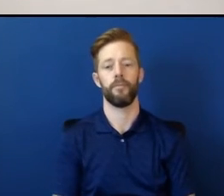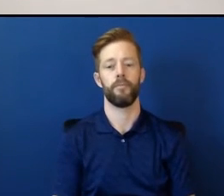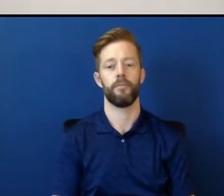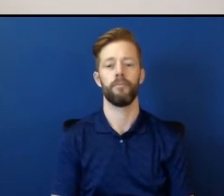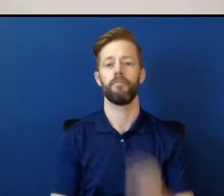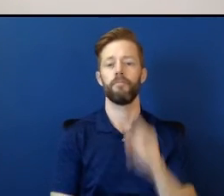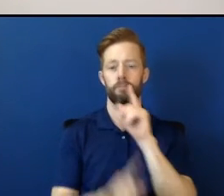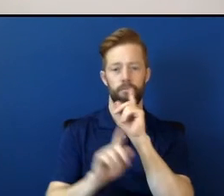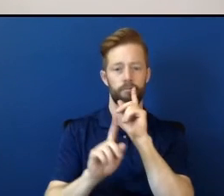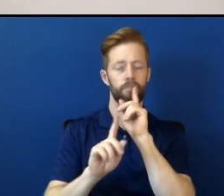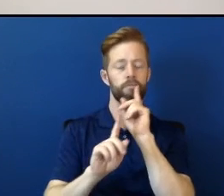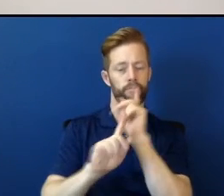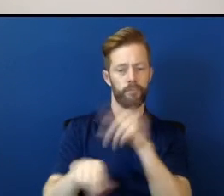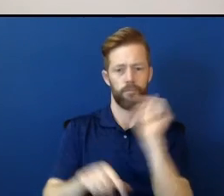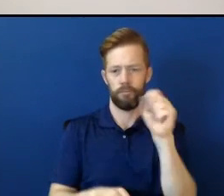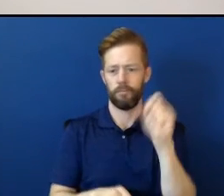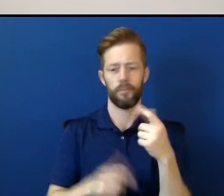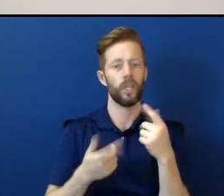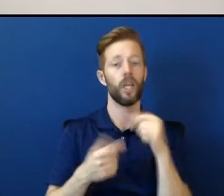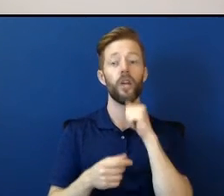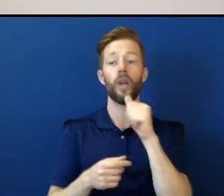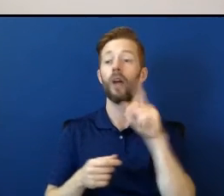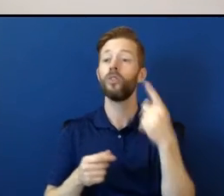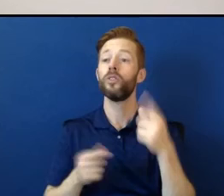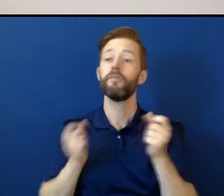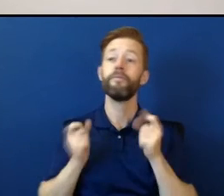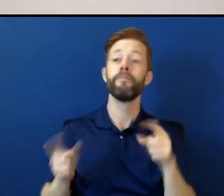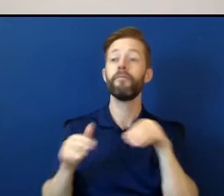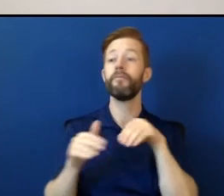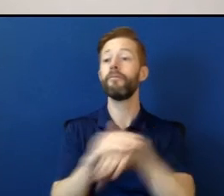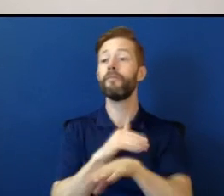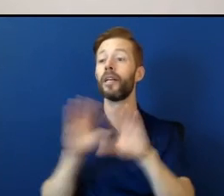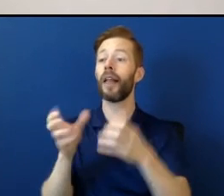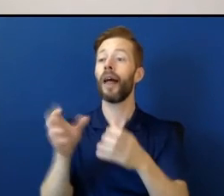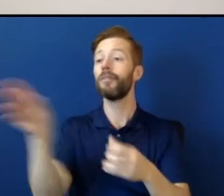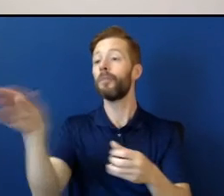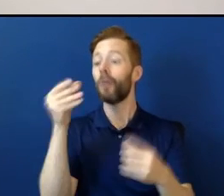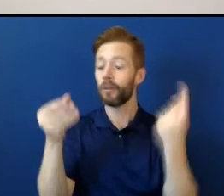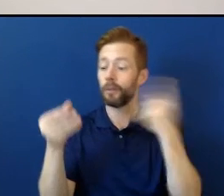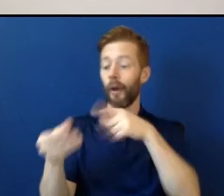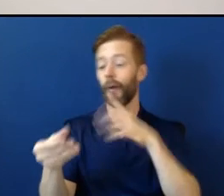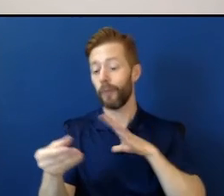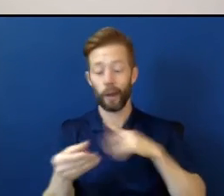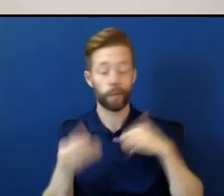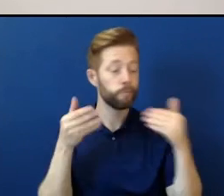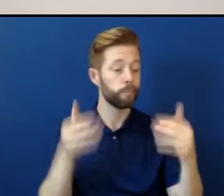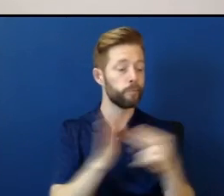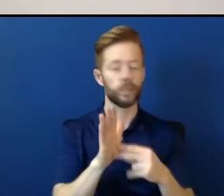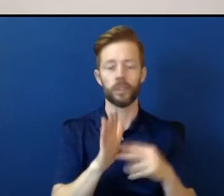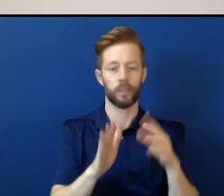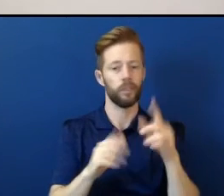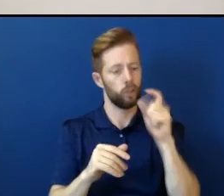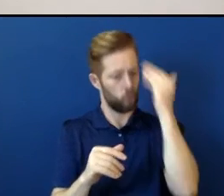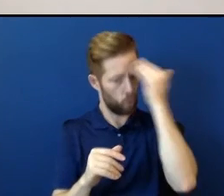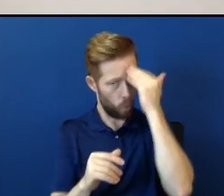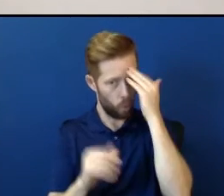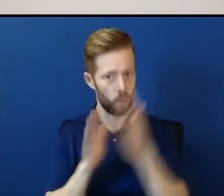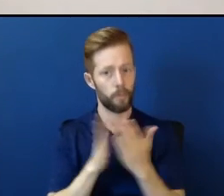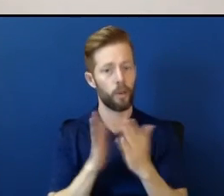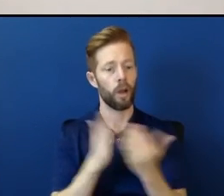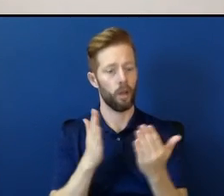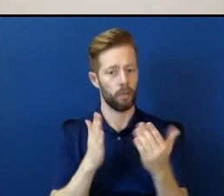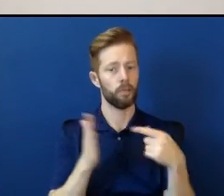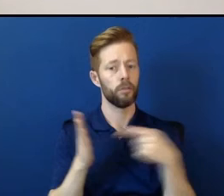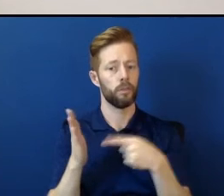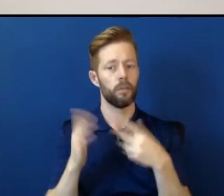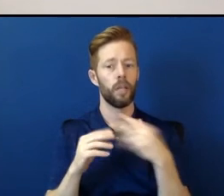not just going into the classroom and pulling something off the shelf, but really knowing the book and going with what the